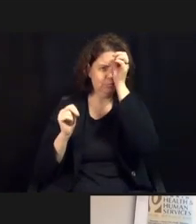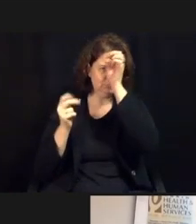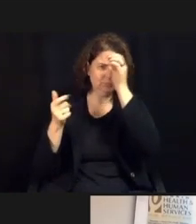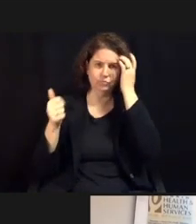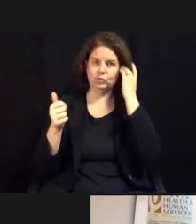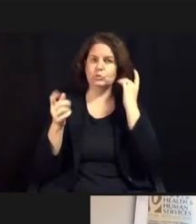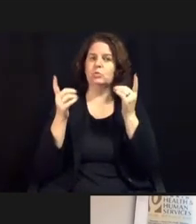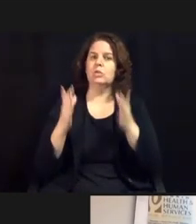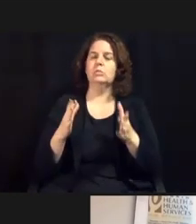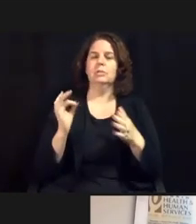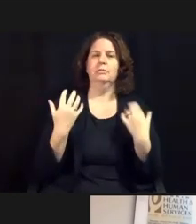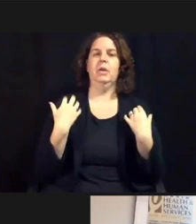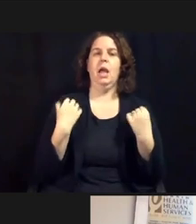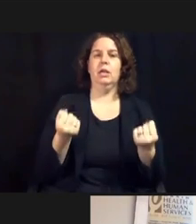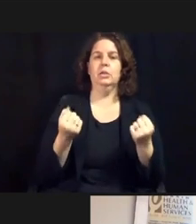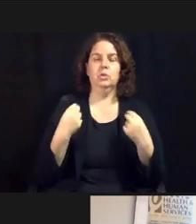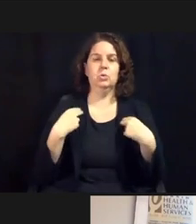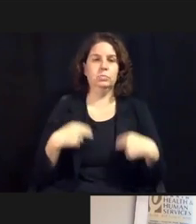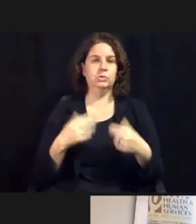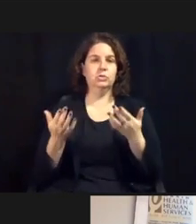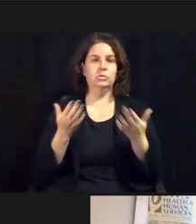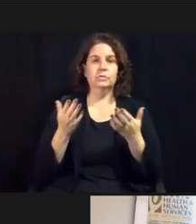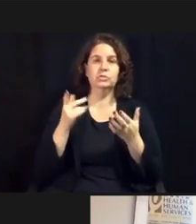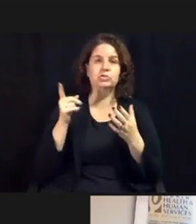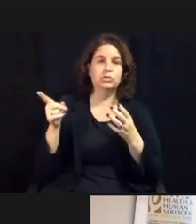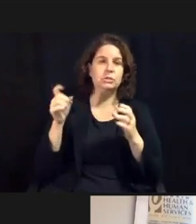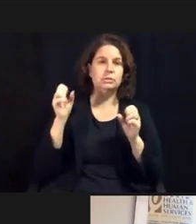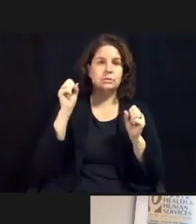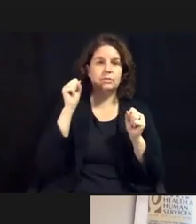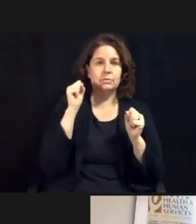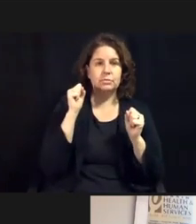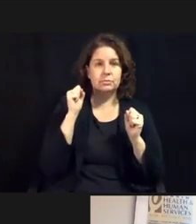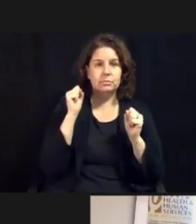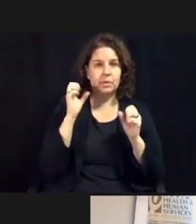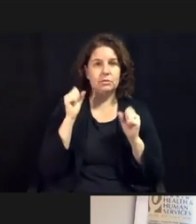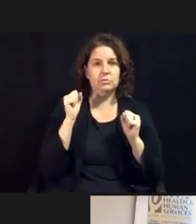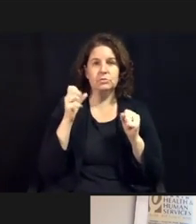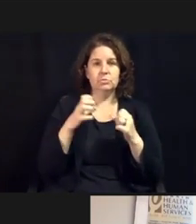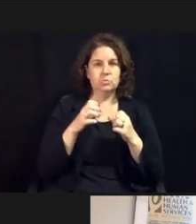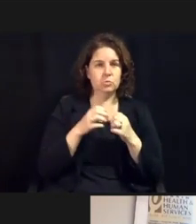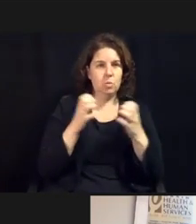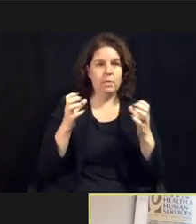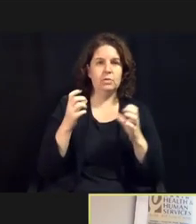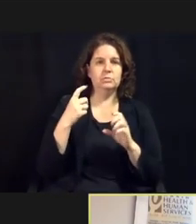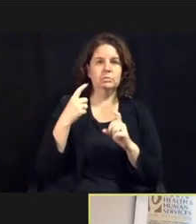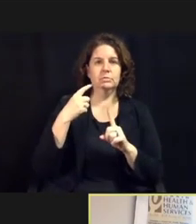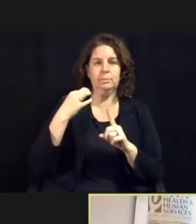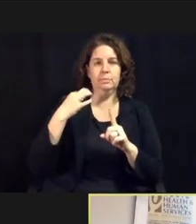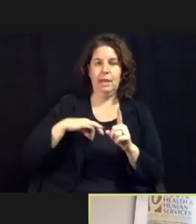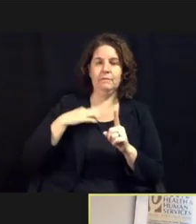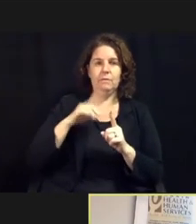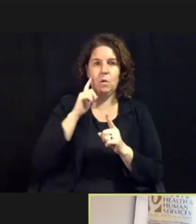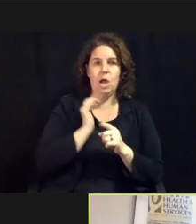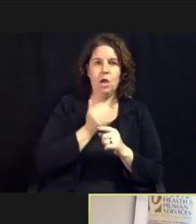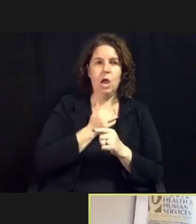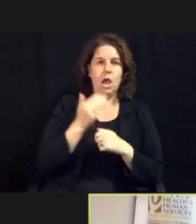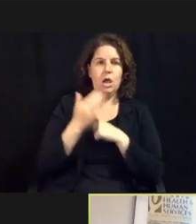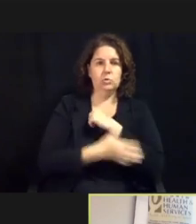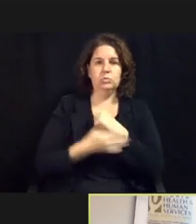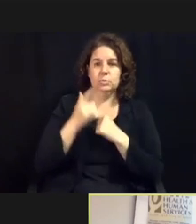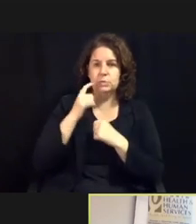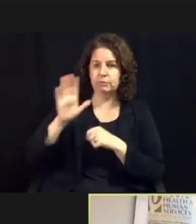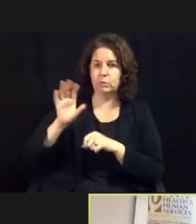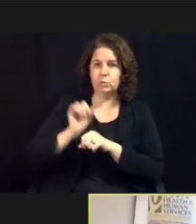been just a huge asset to this county since she came on board about a year ago. Thank you. Thank you, Dr. Willis. I